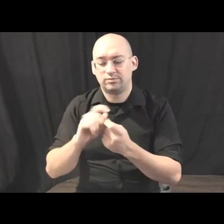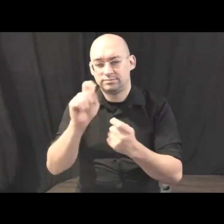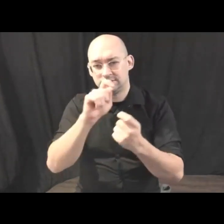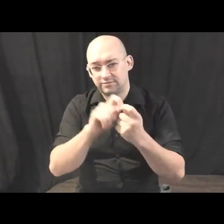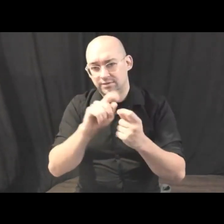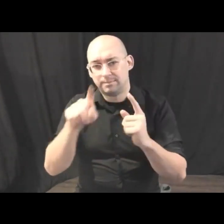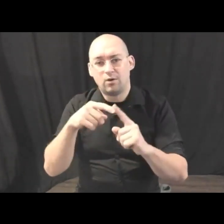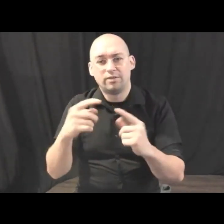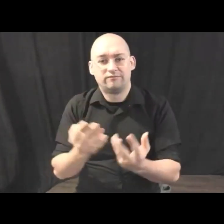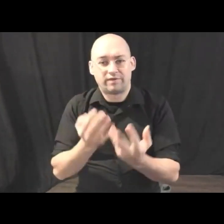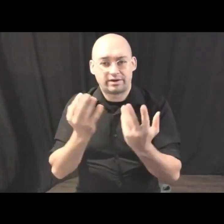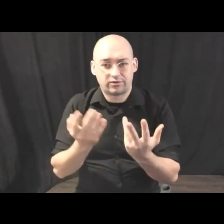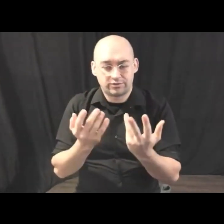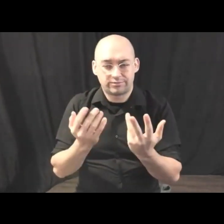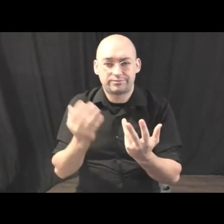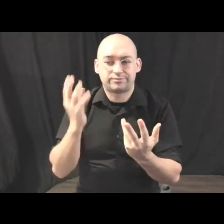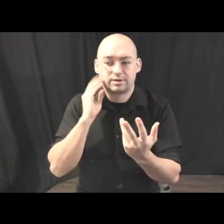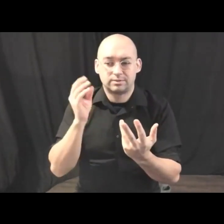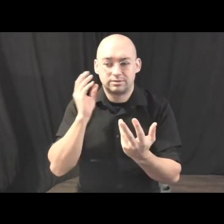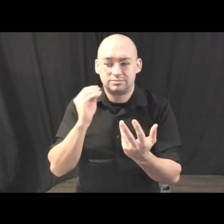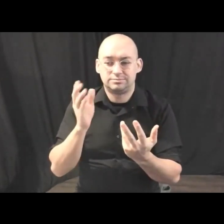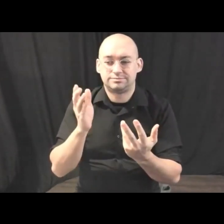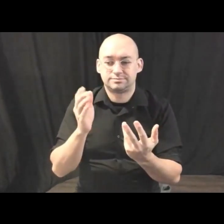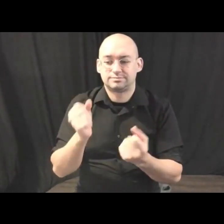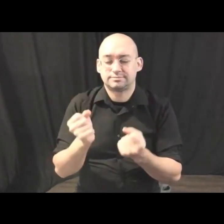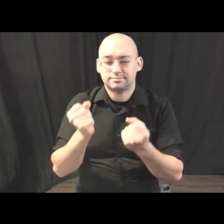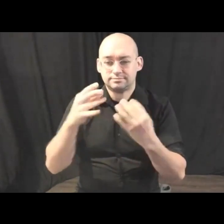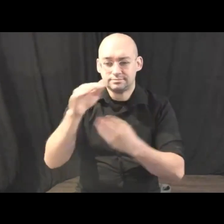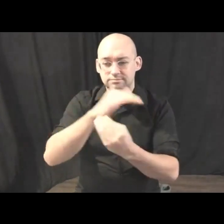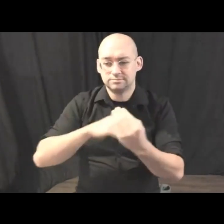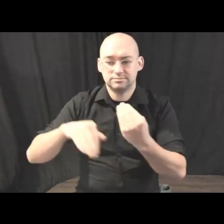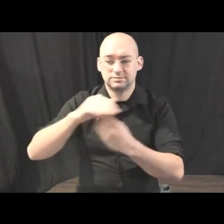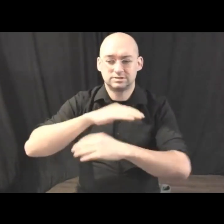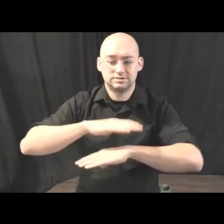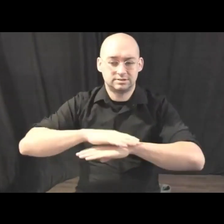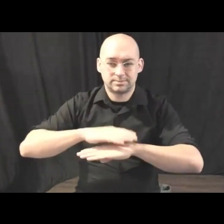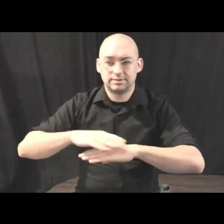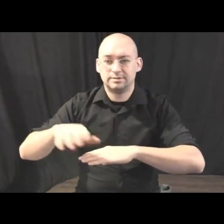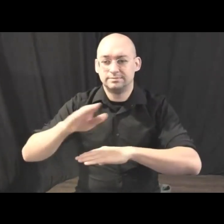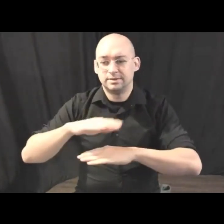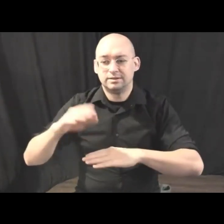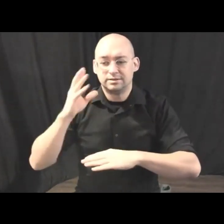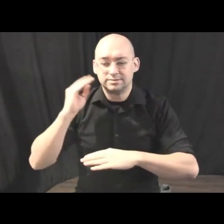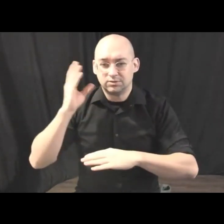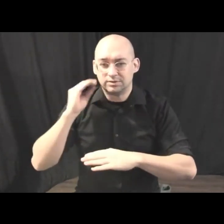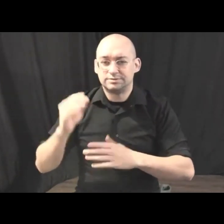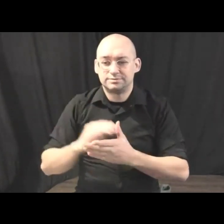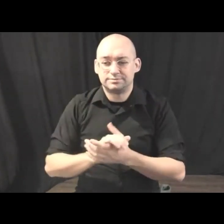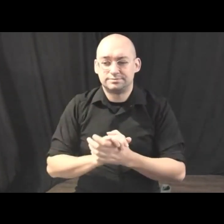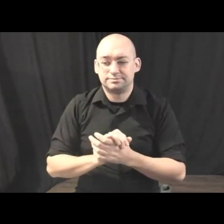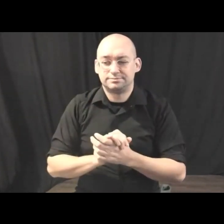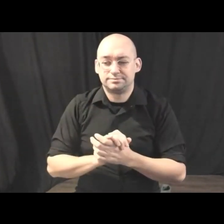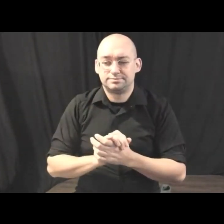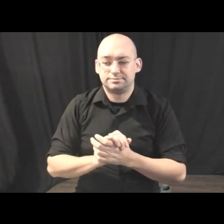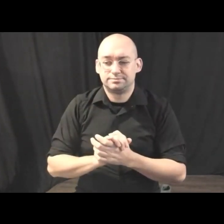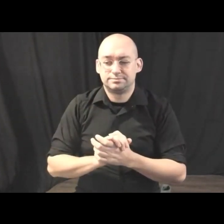The experience with Anna Acton, with Christina, many people on this table, and working through many previous fires and disasters, and of course COVID. It